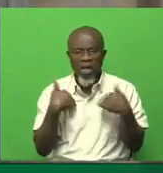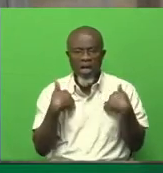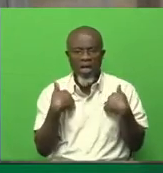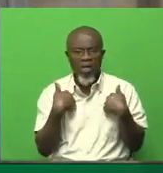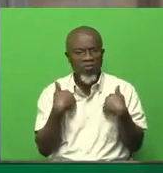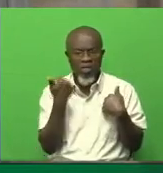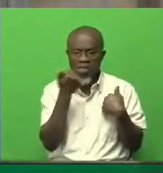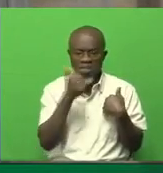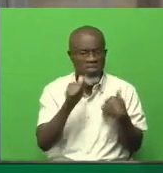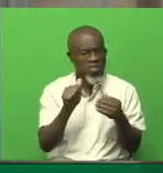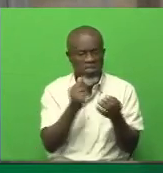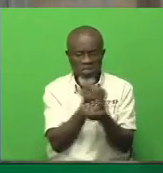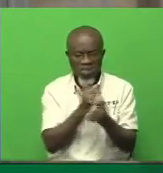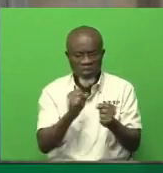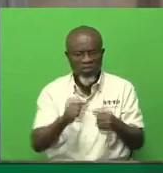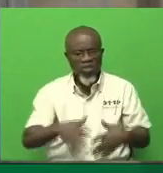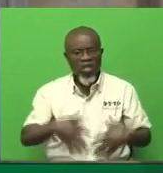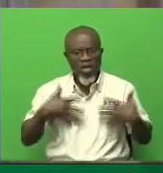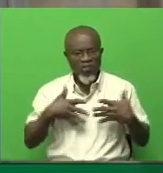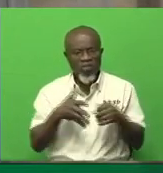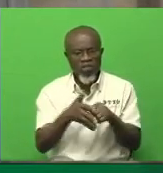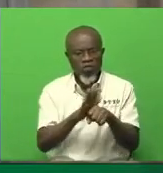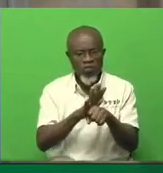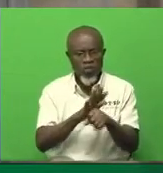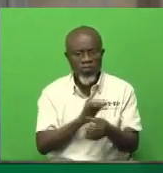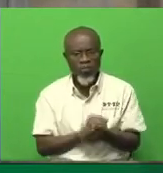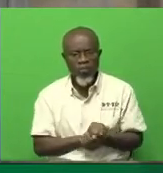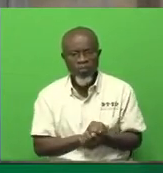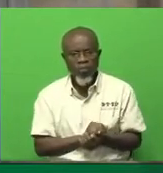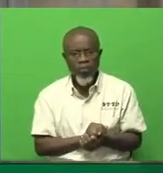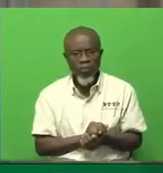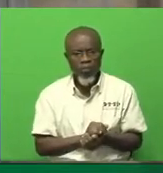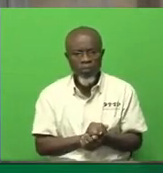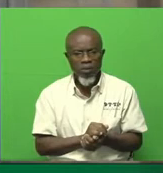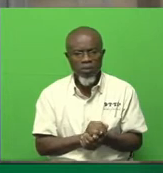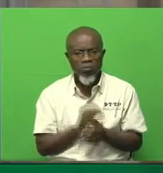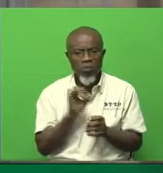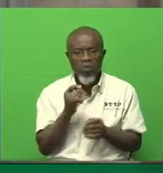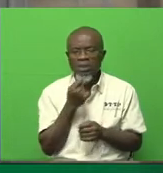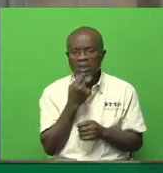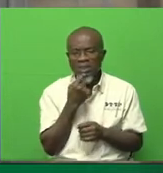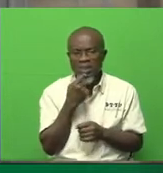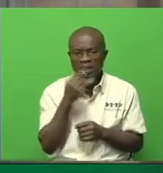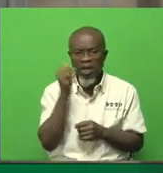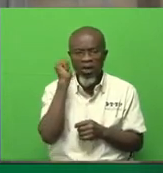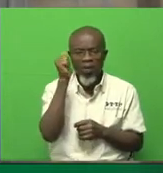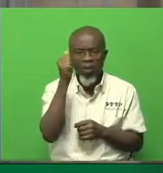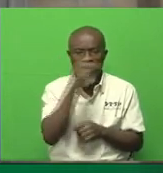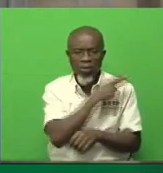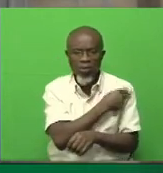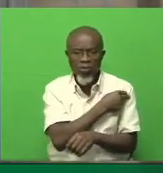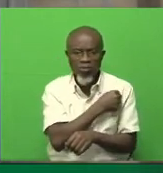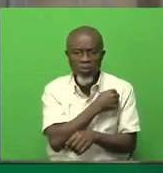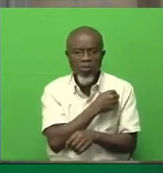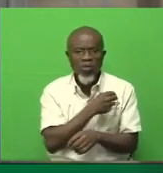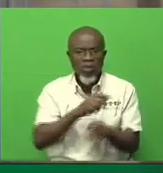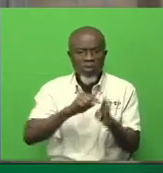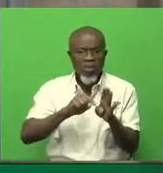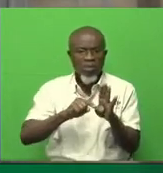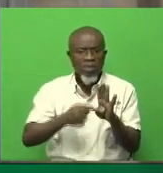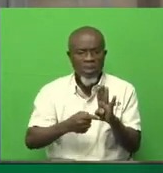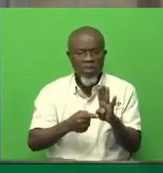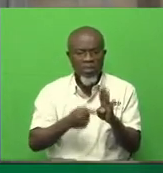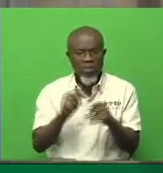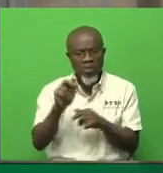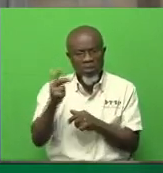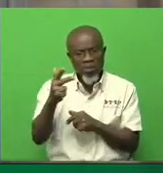I would like to remind the goodly minister that the urima hospital was commissioned by kamla patabi sister and the partnership government on